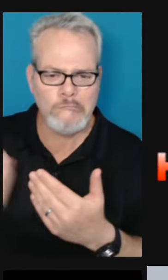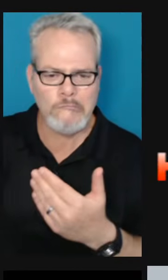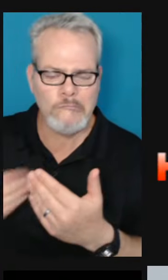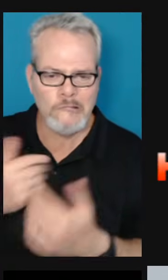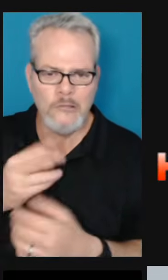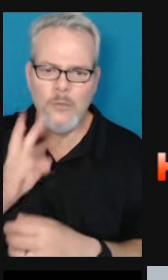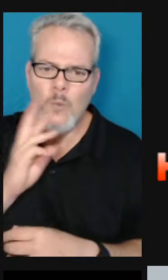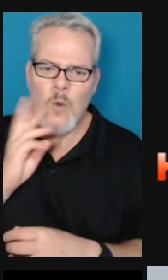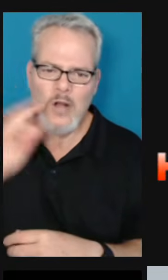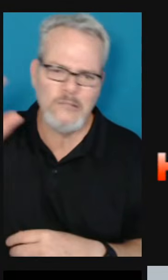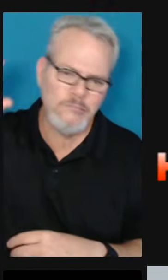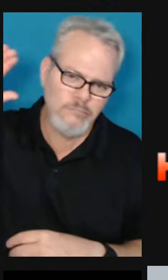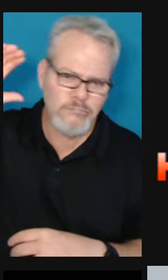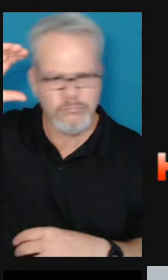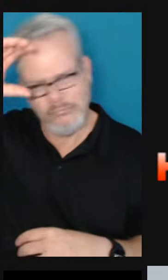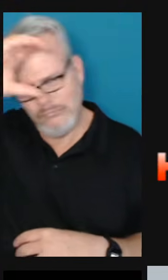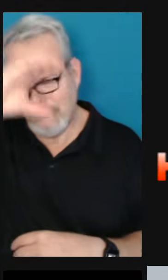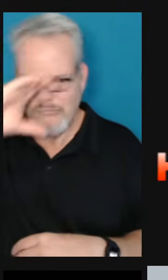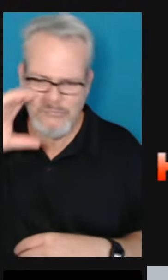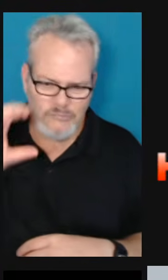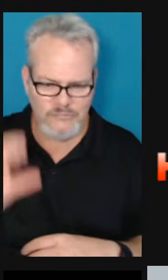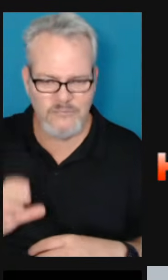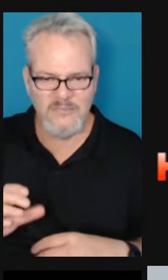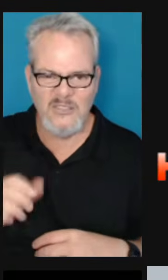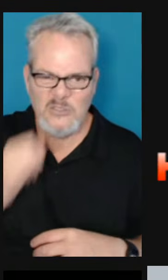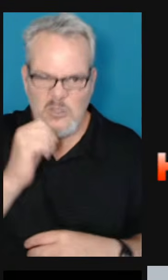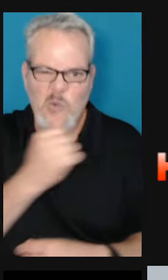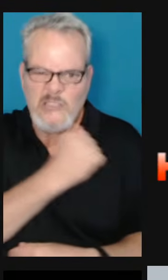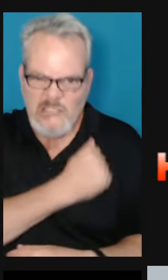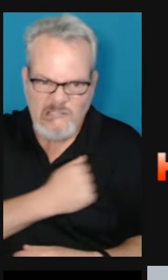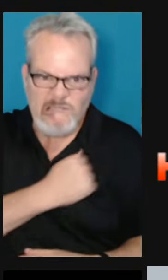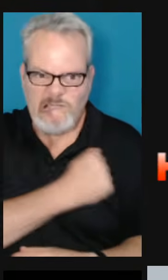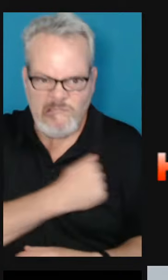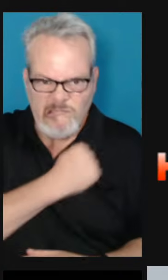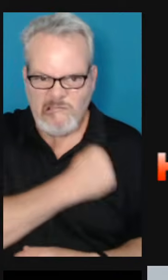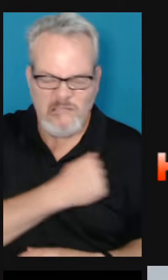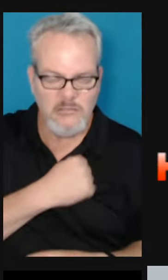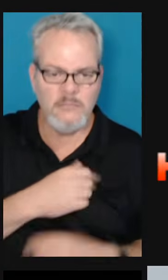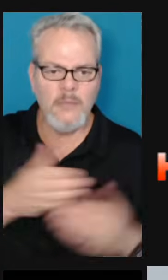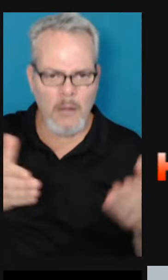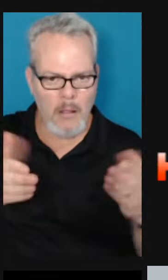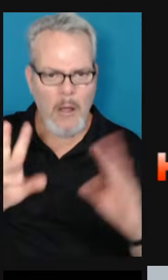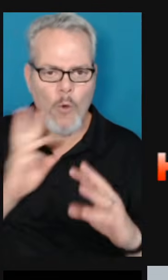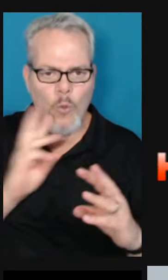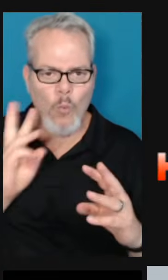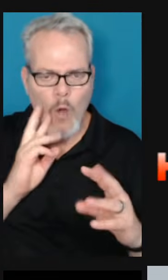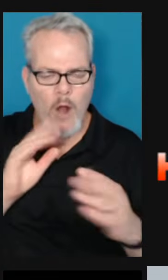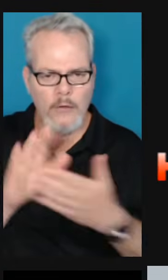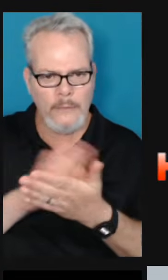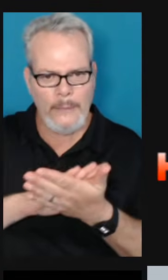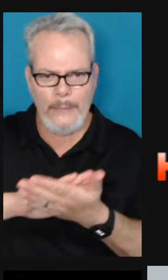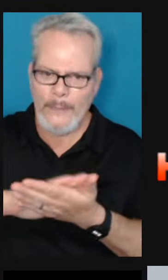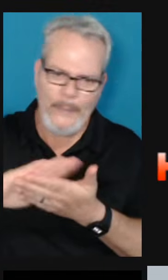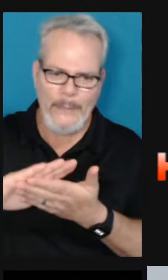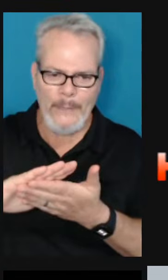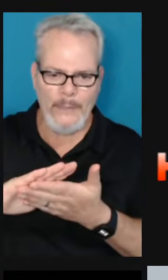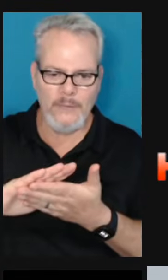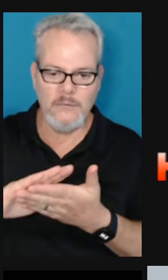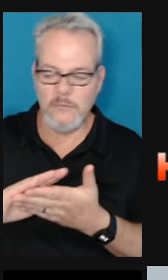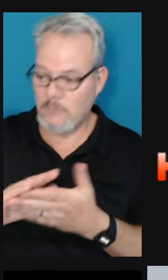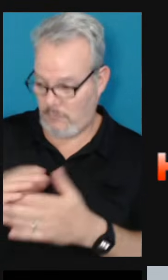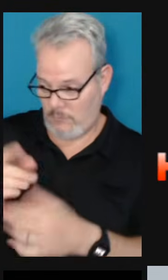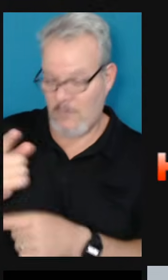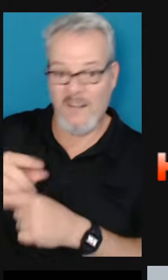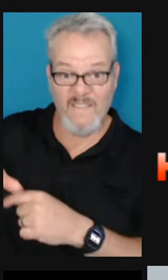water and don't, grind it into yourself, but just let the water do the work and find the closest